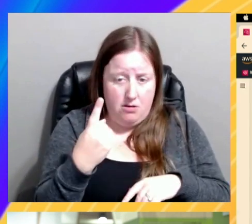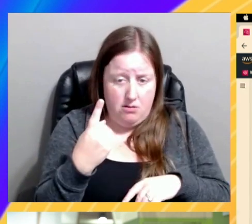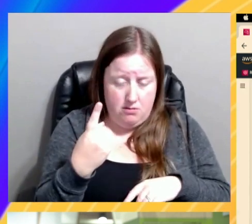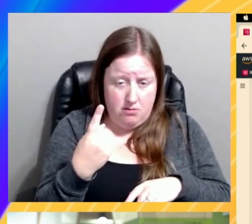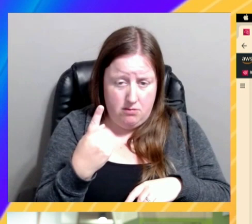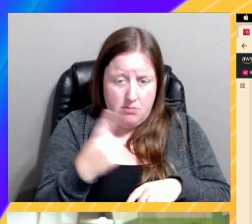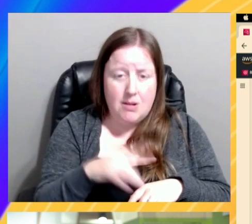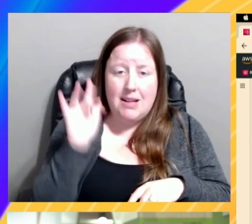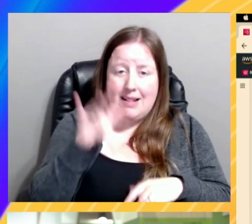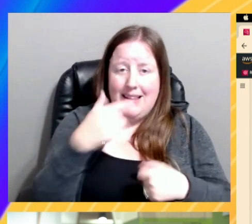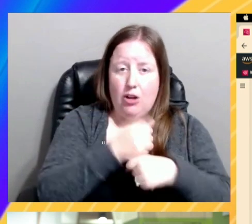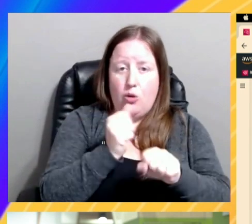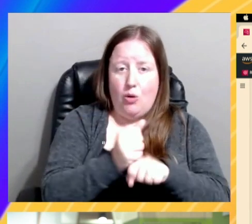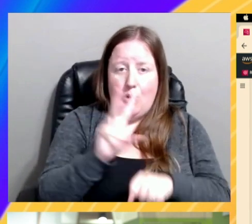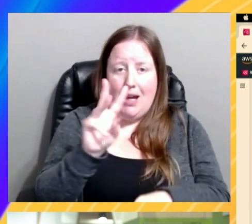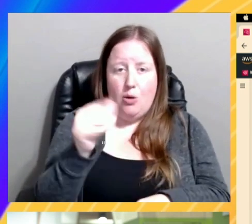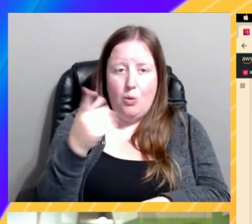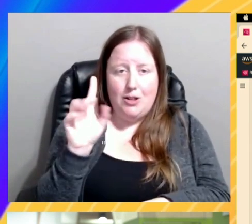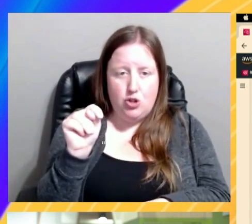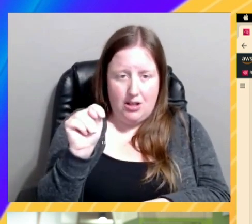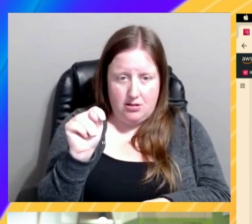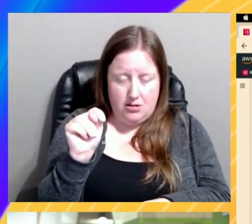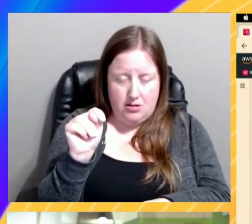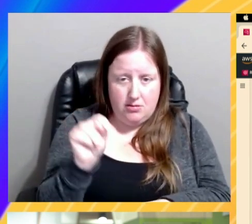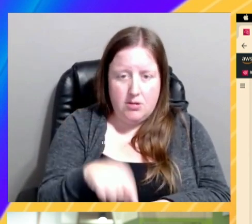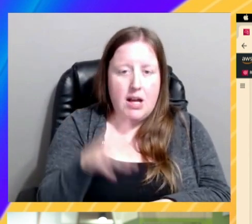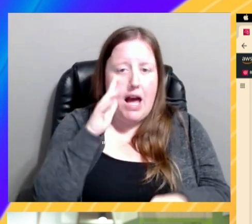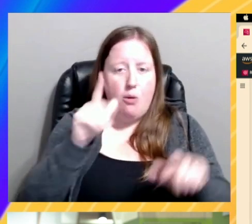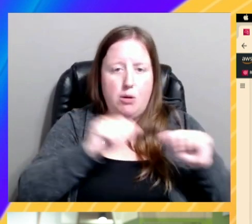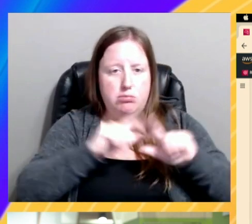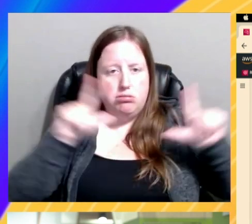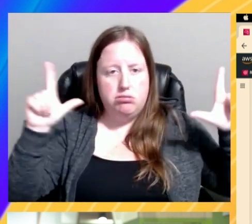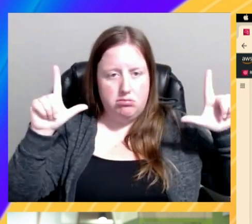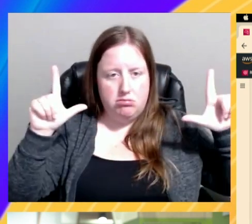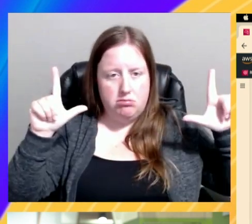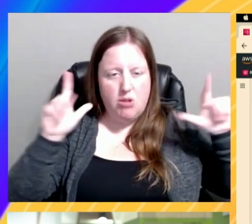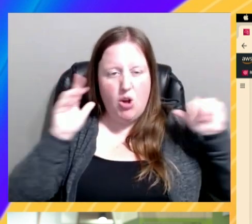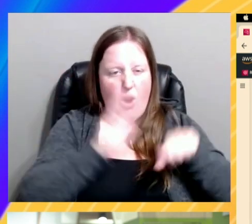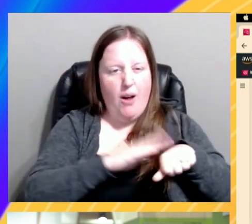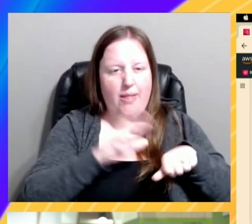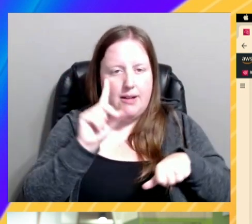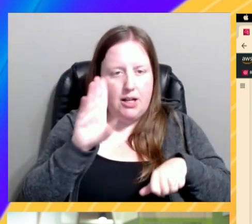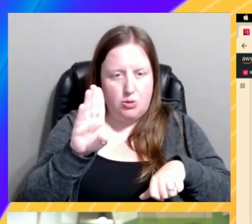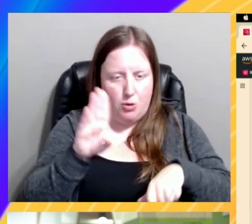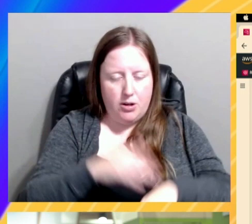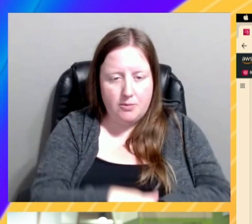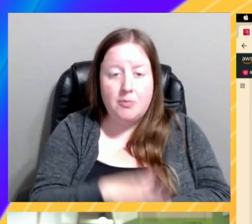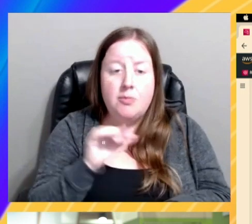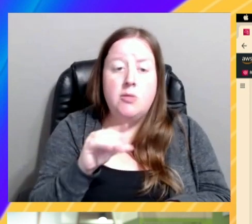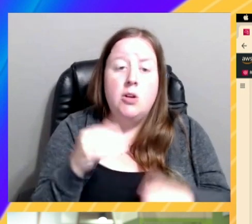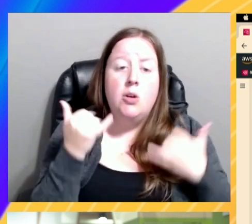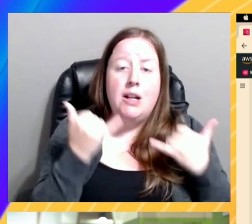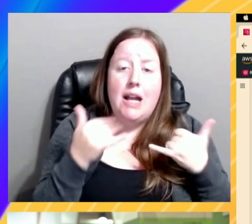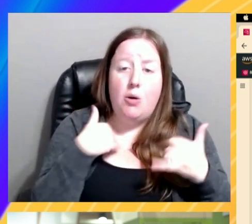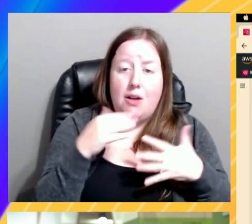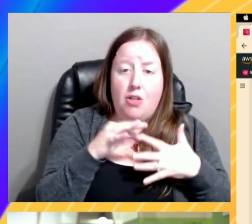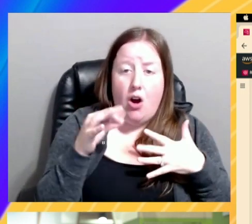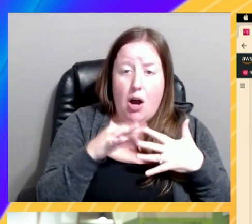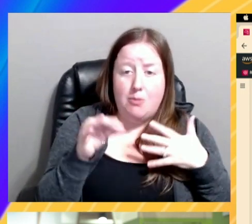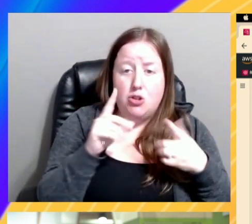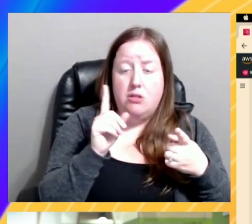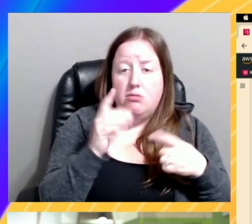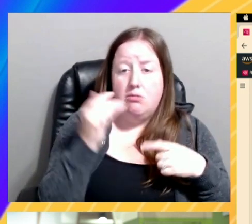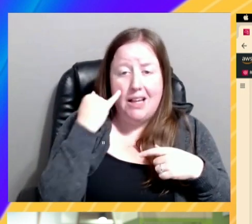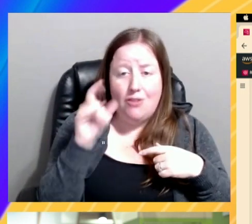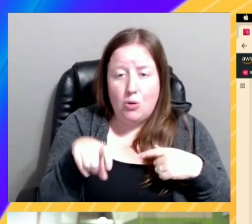widget. So it will populate that widget on the dashboard, right? So now you have the option to, if you want to